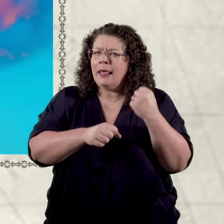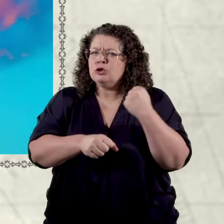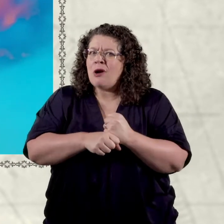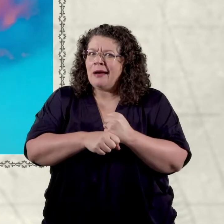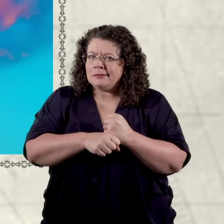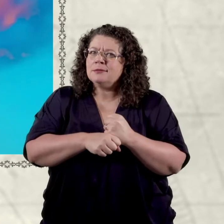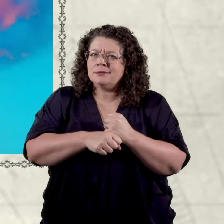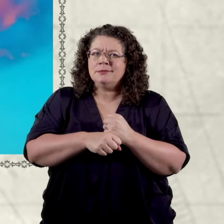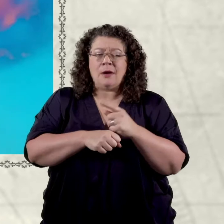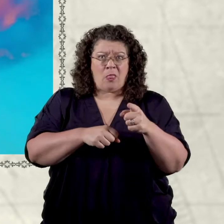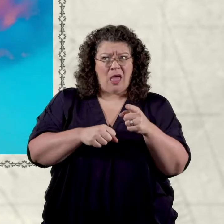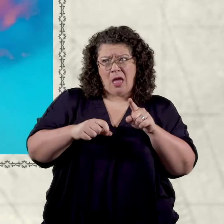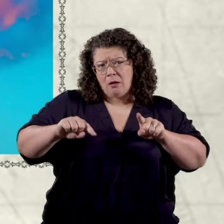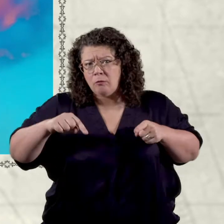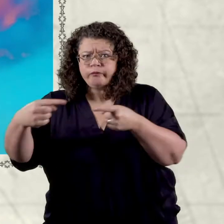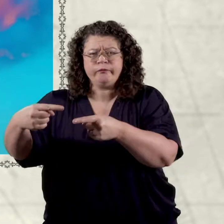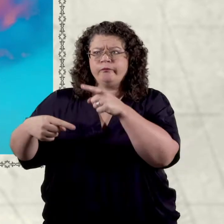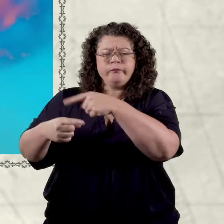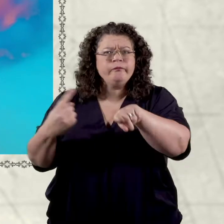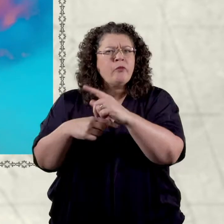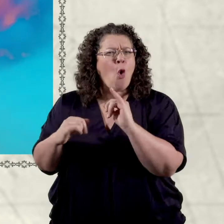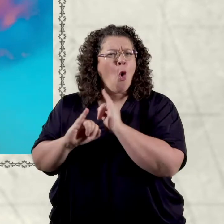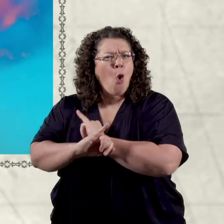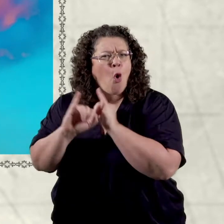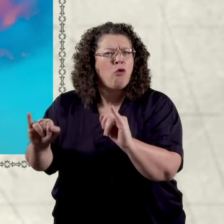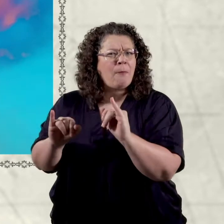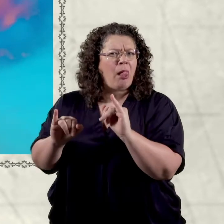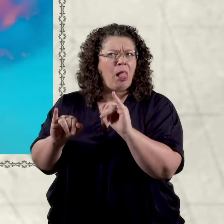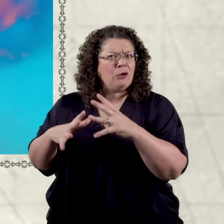other horrible giants. Here are the names.